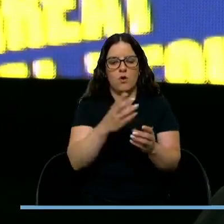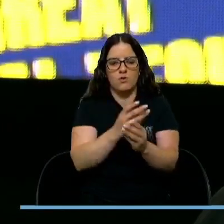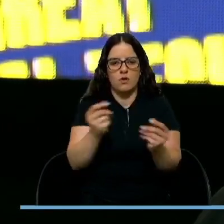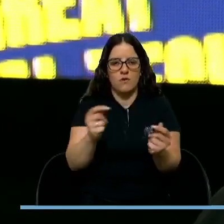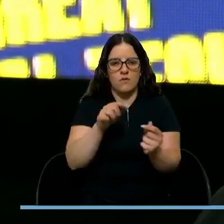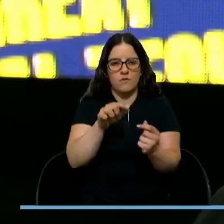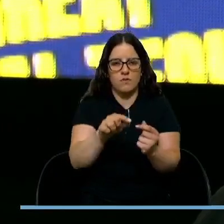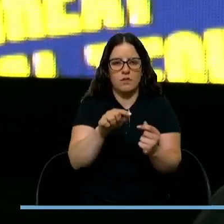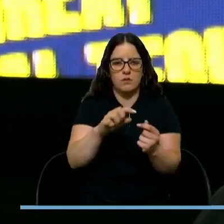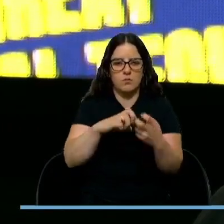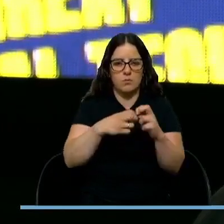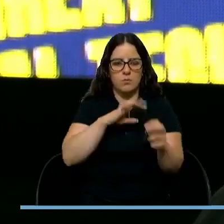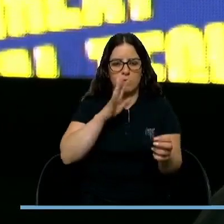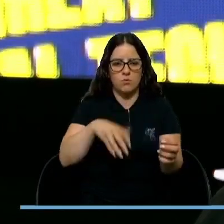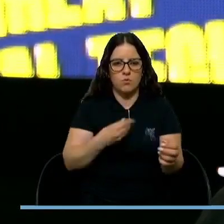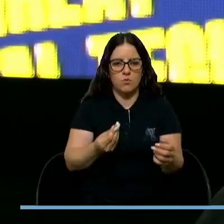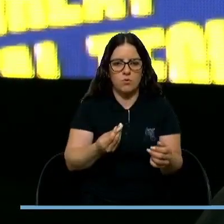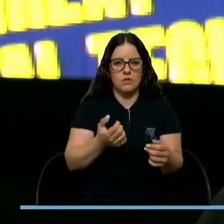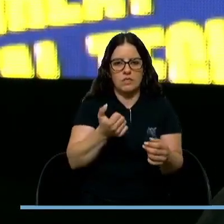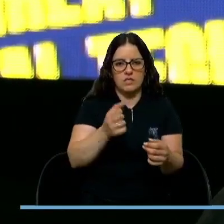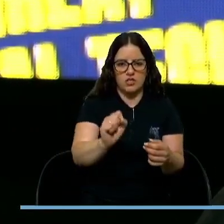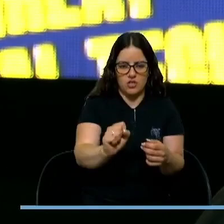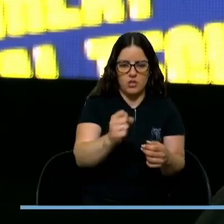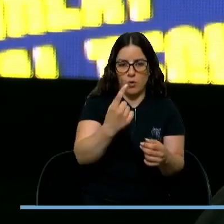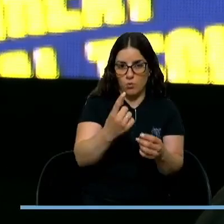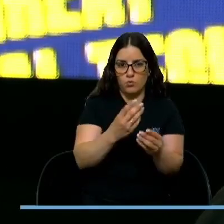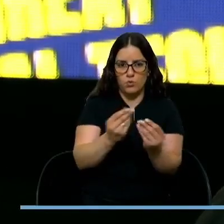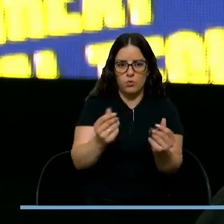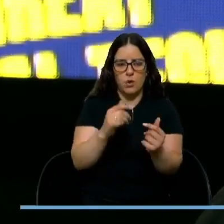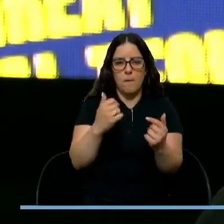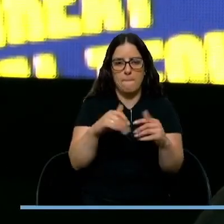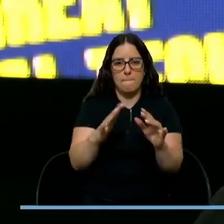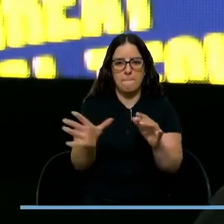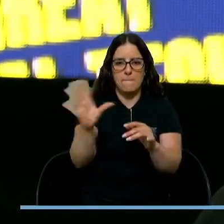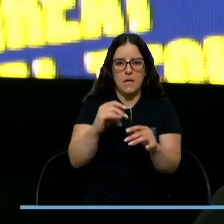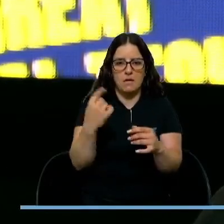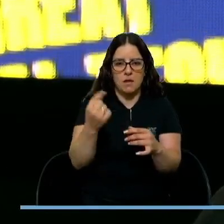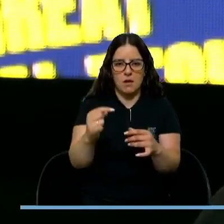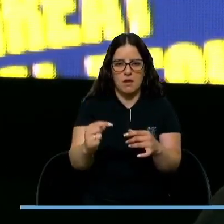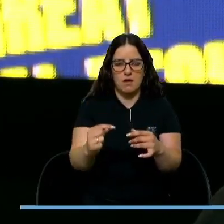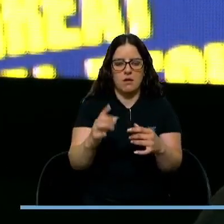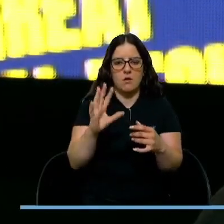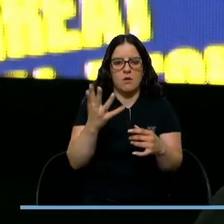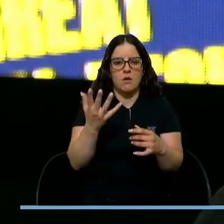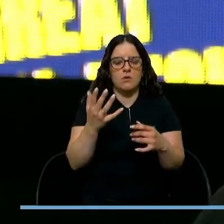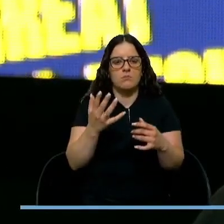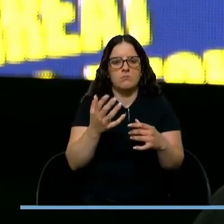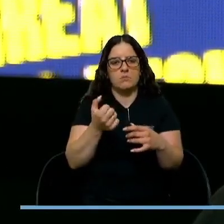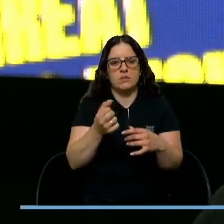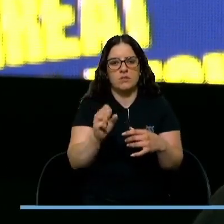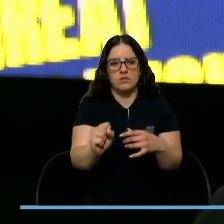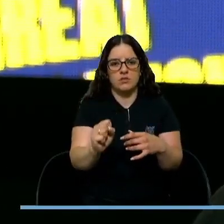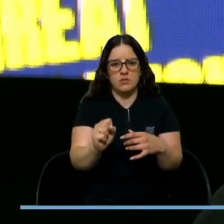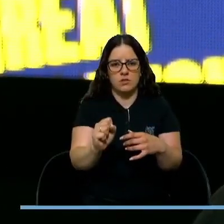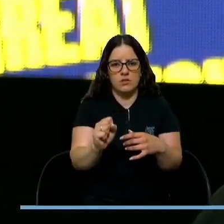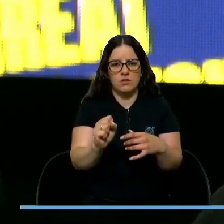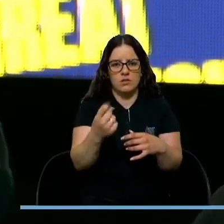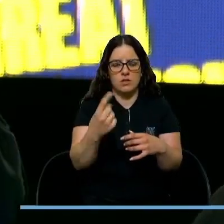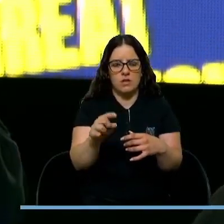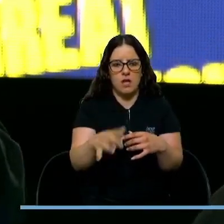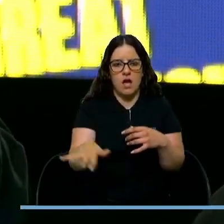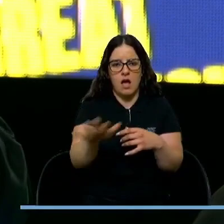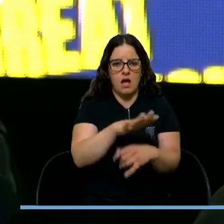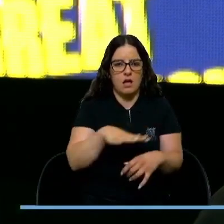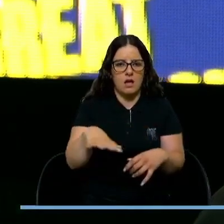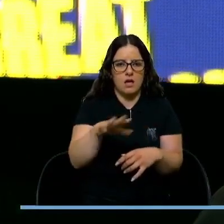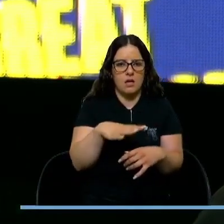world. 5G is part of that technology or more. When we carry out deployments in 5G, there are